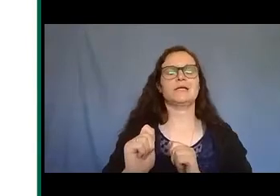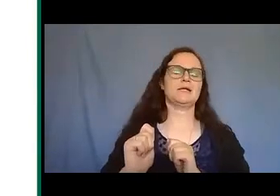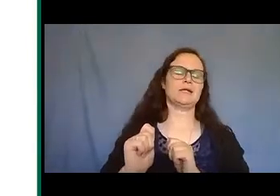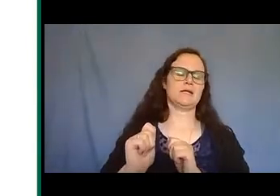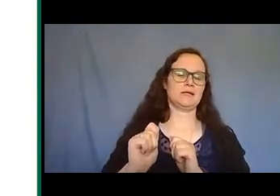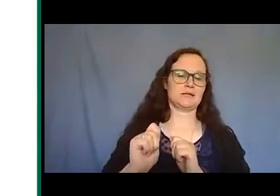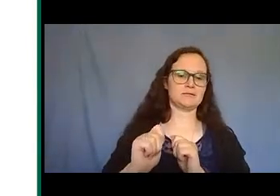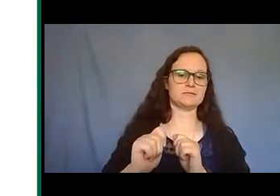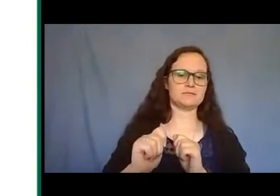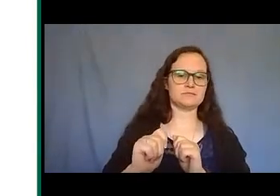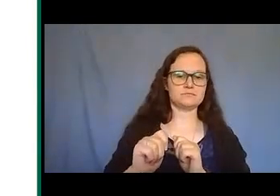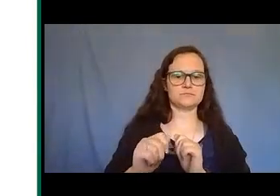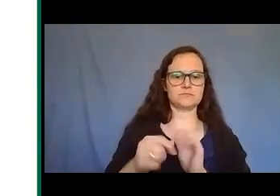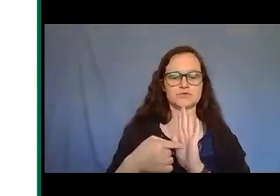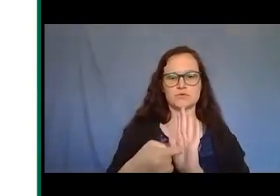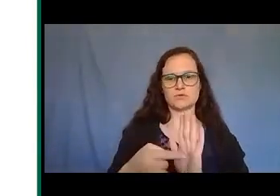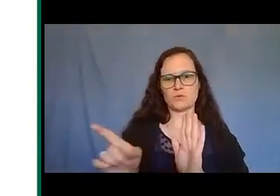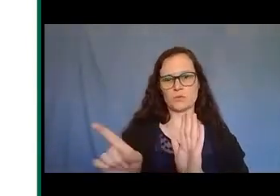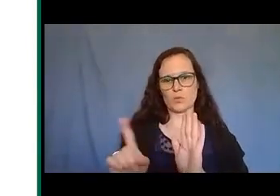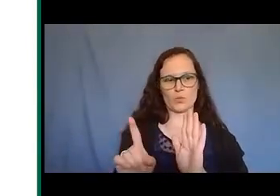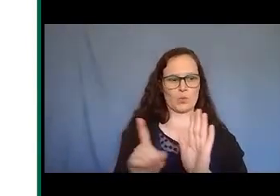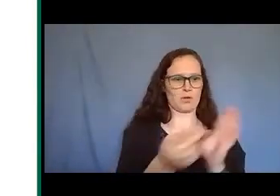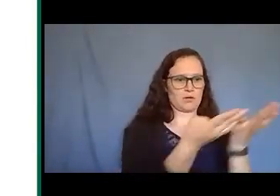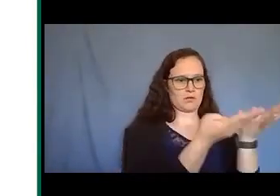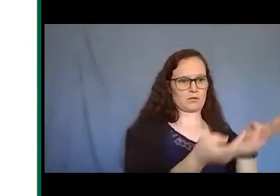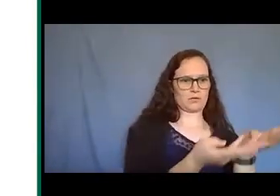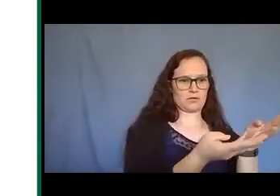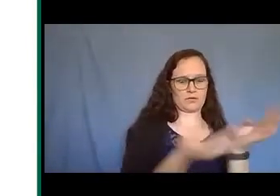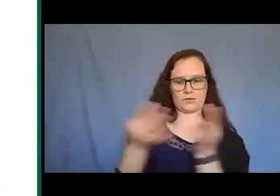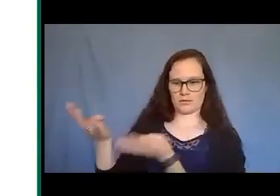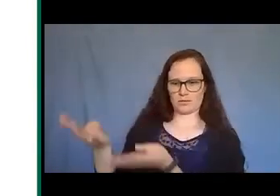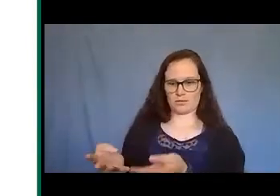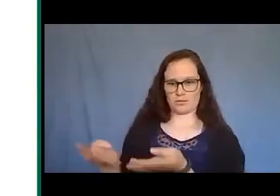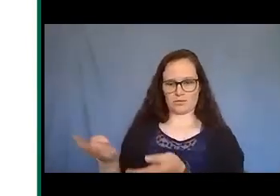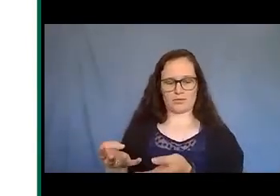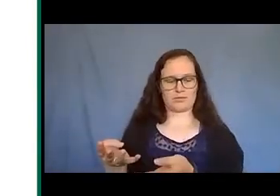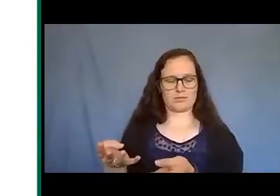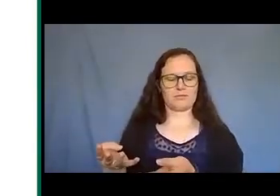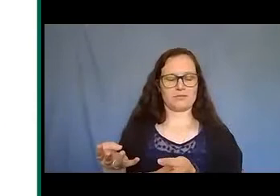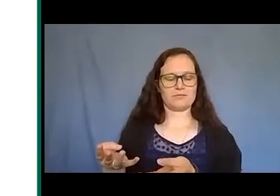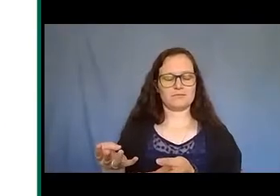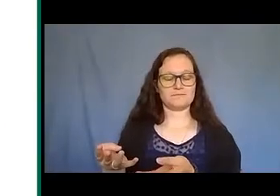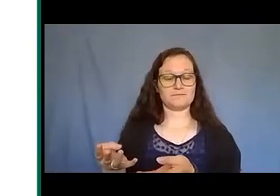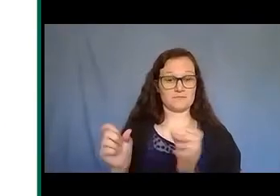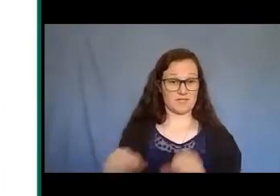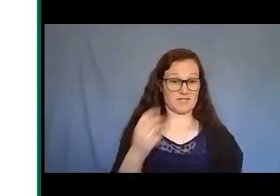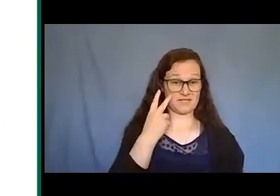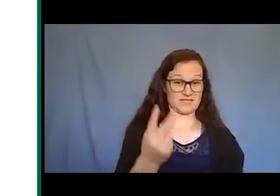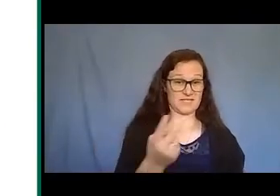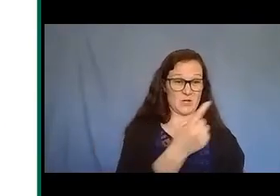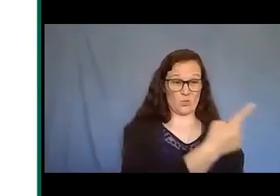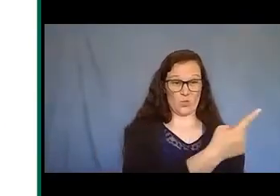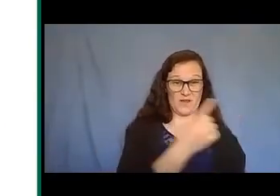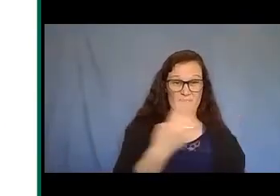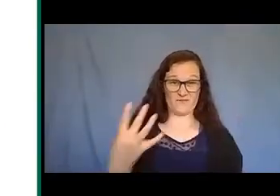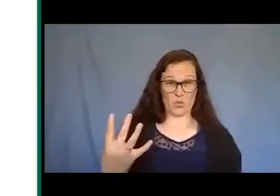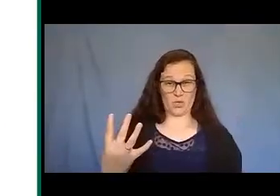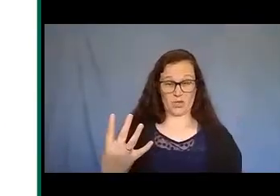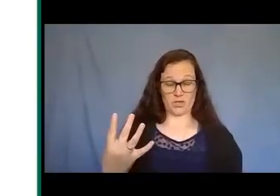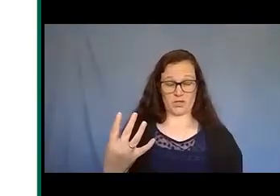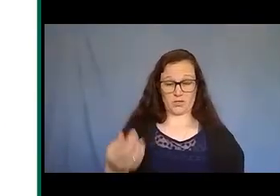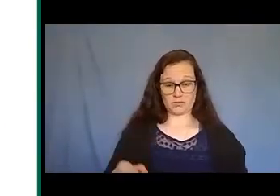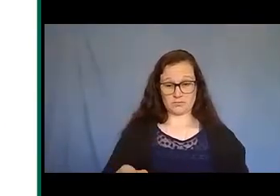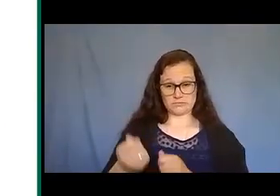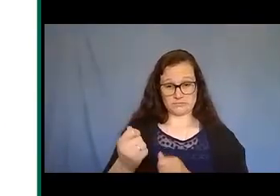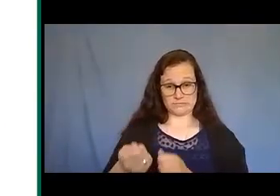section compared to the irrigation input and the Animas input. And you can see that trenches 1 and 4 are actually a